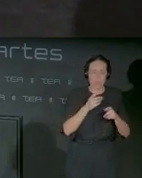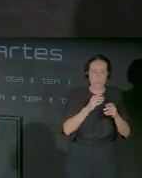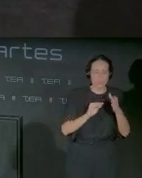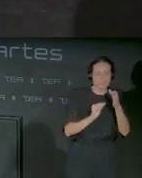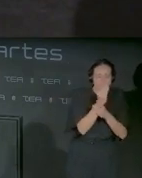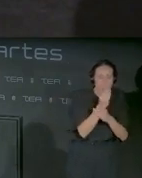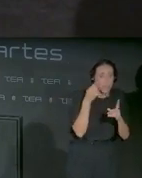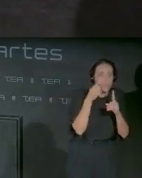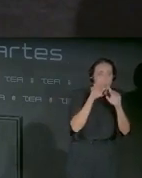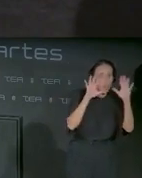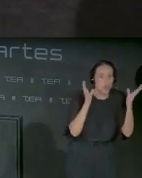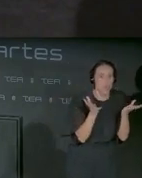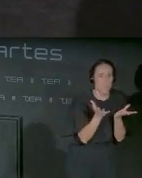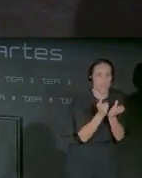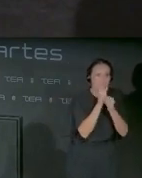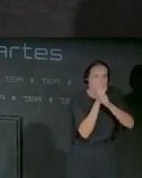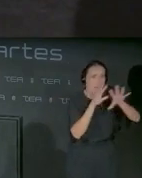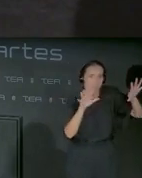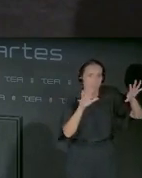a risk of that?